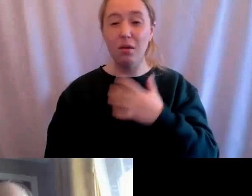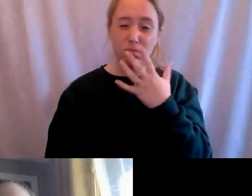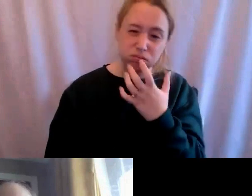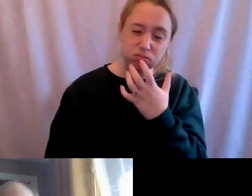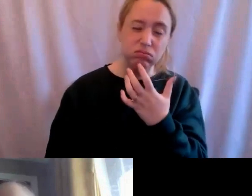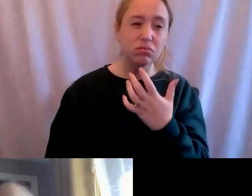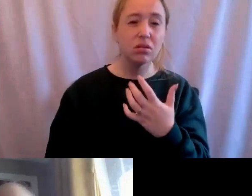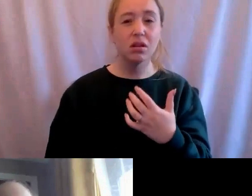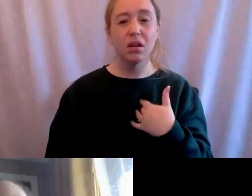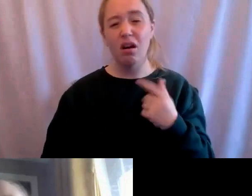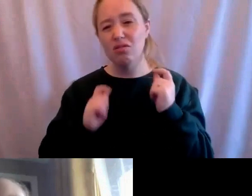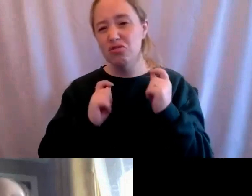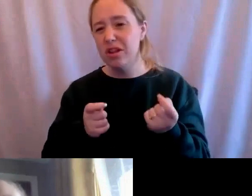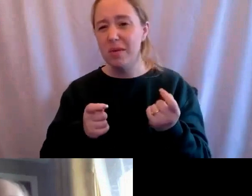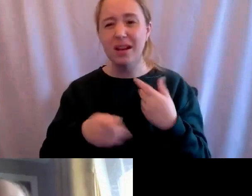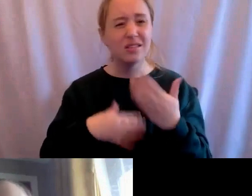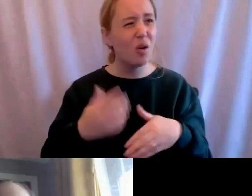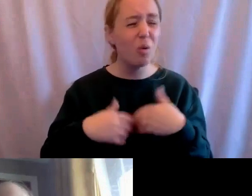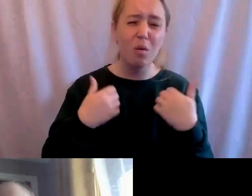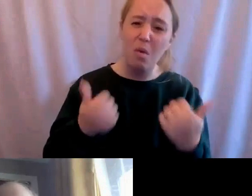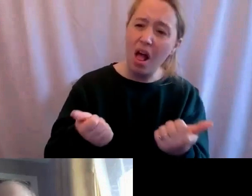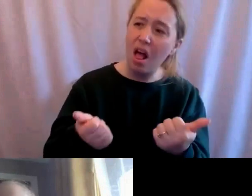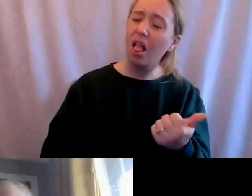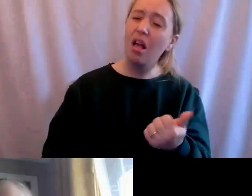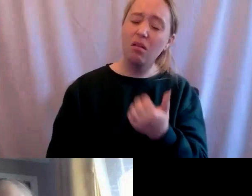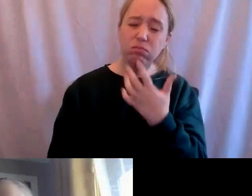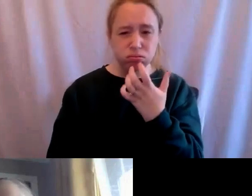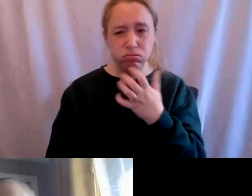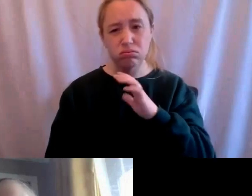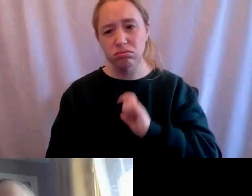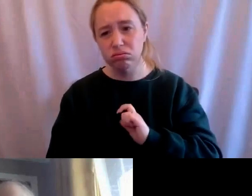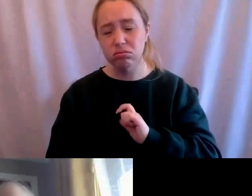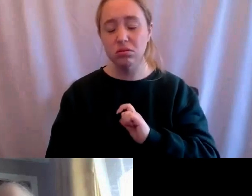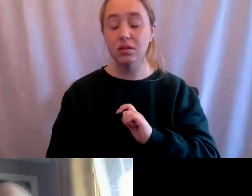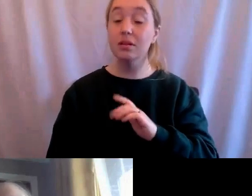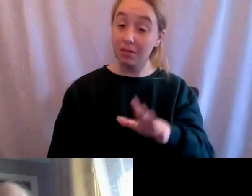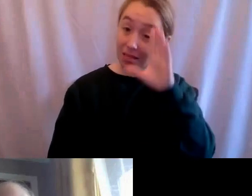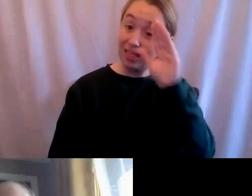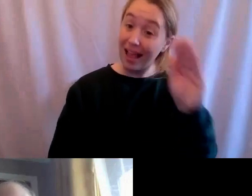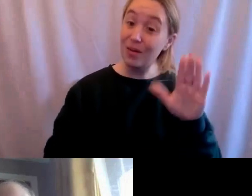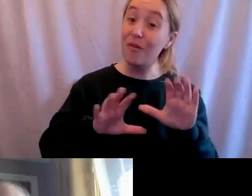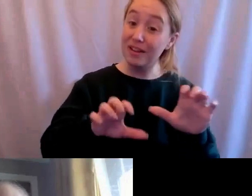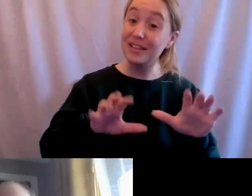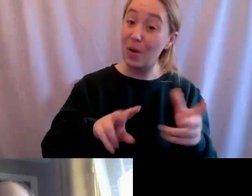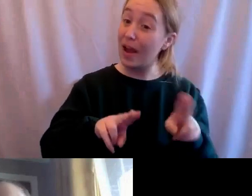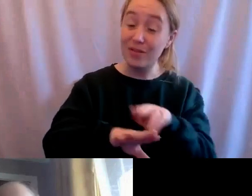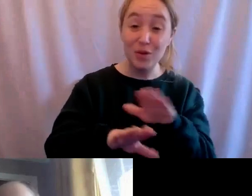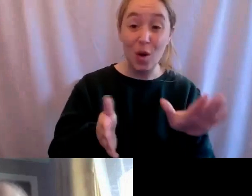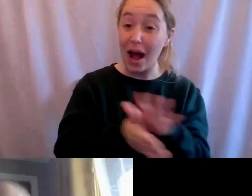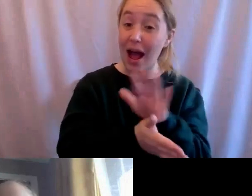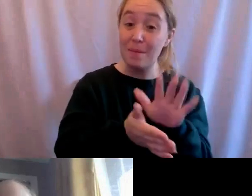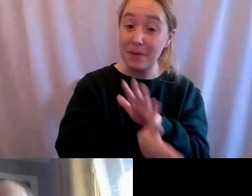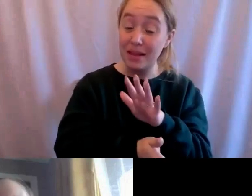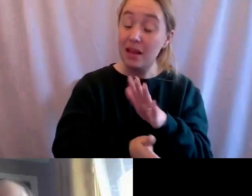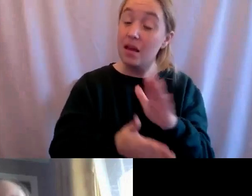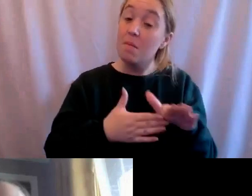miserable about how your treatment's going, let us know. Don't be suffering in silence. Because we've got little tricks